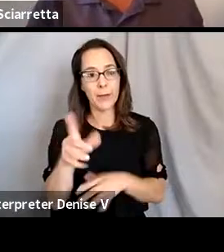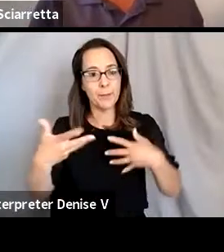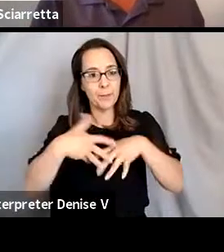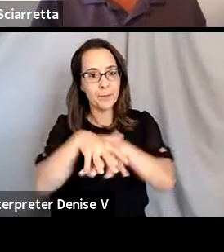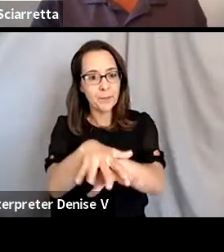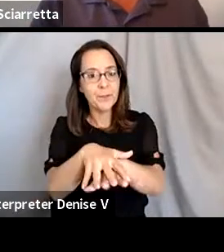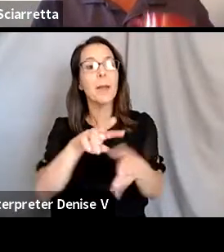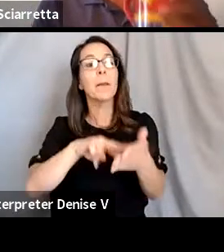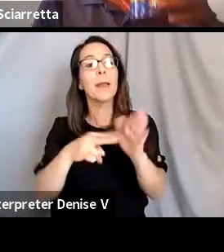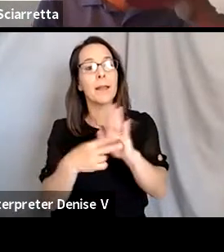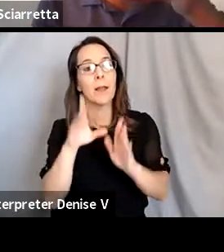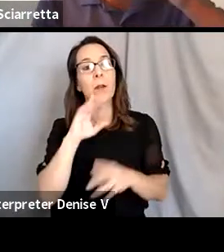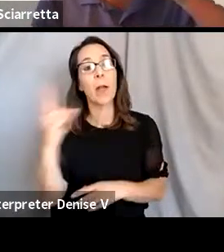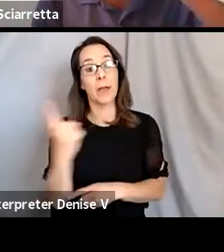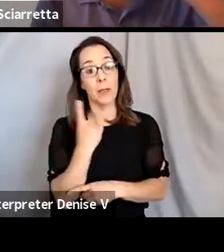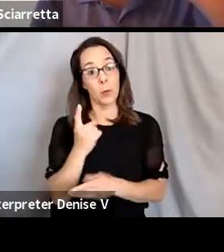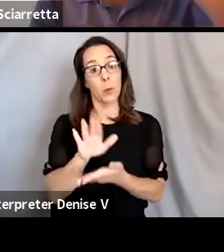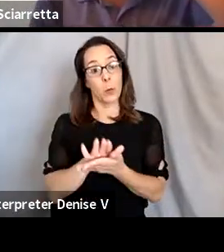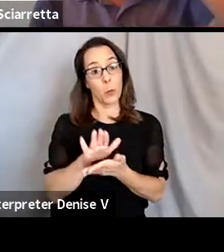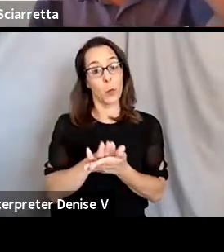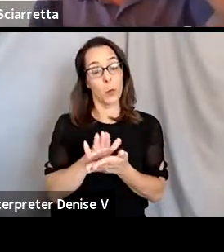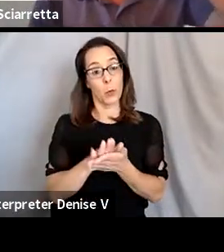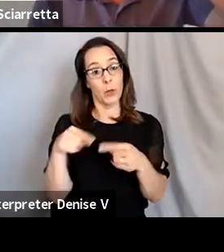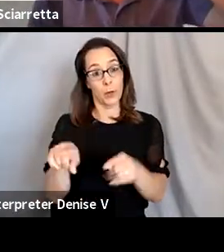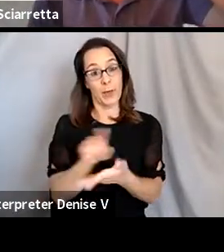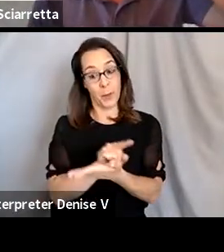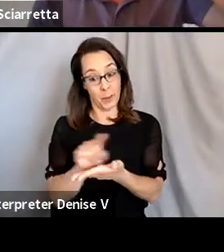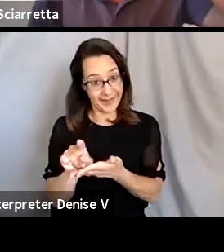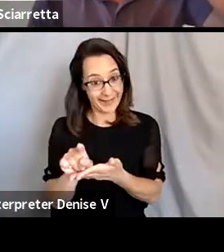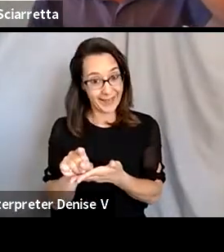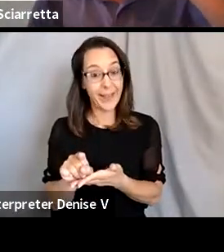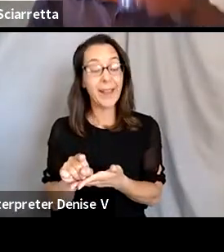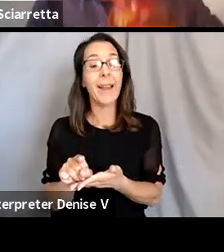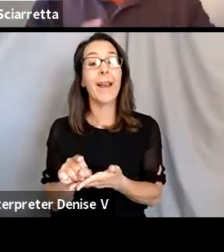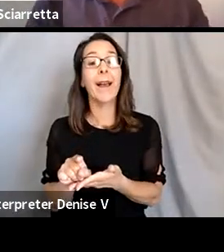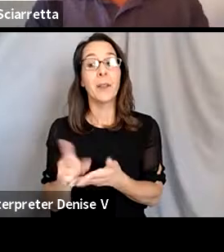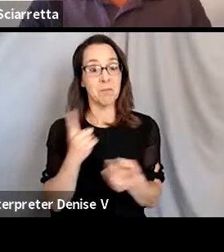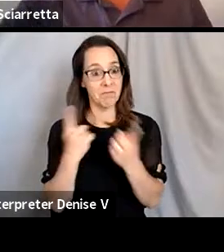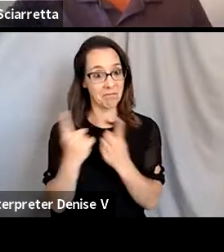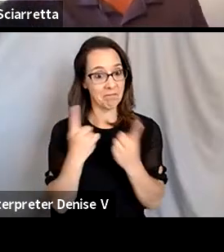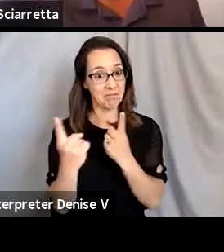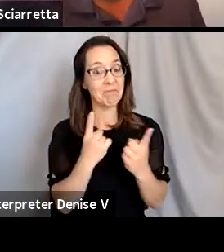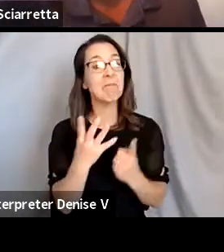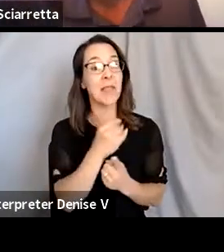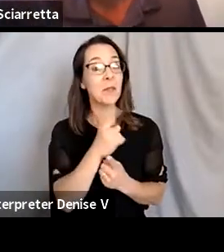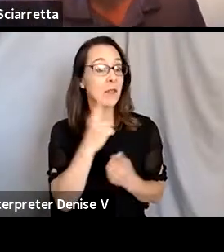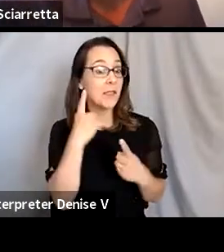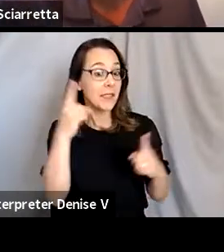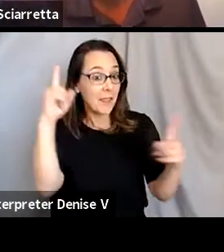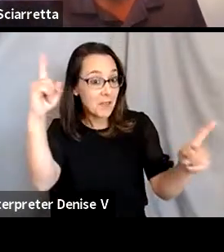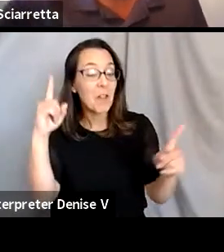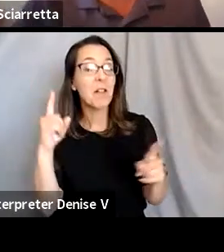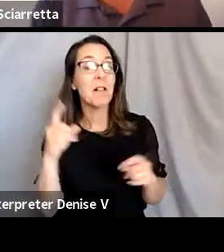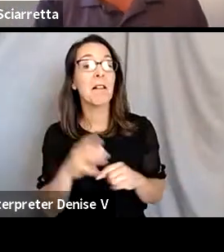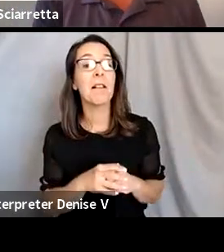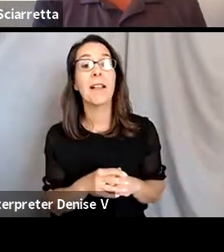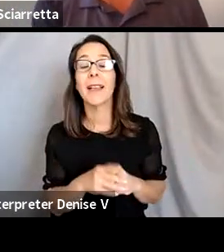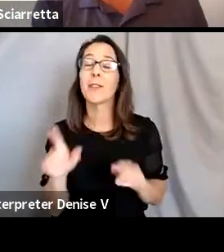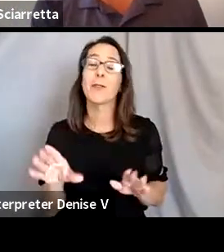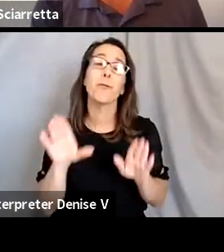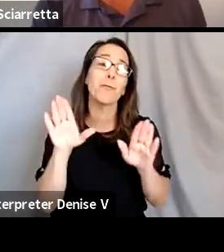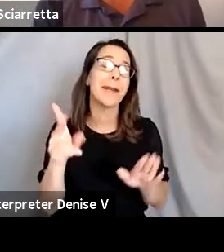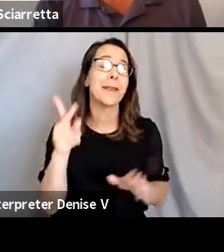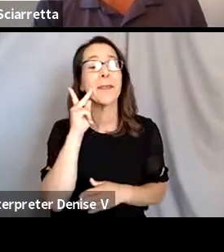doors throughout the week, and that has been quite successful. You know, we can't say it enough. It's great to see the